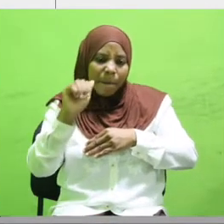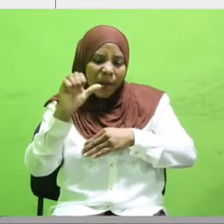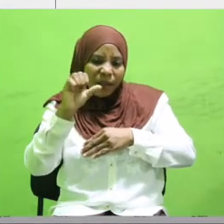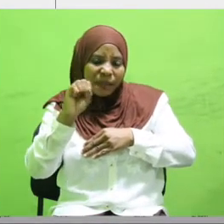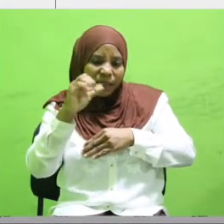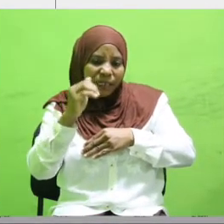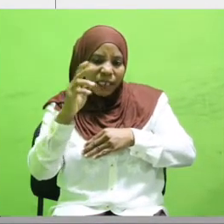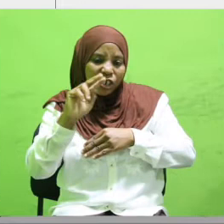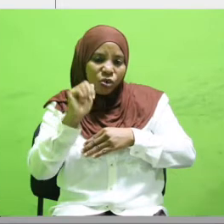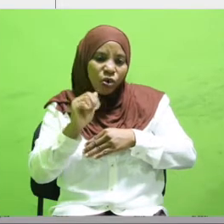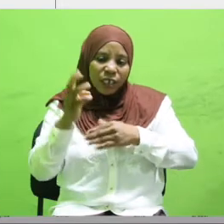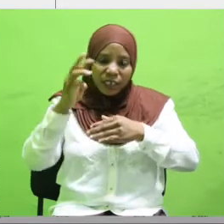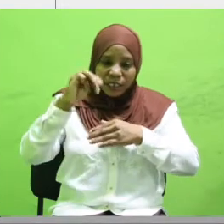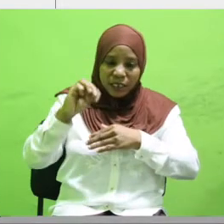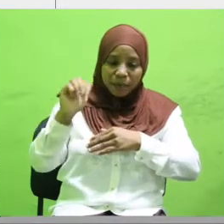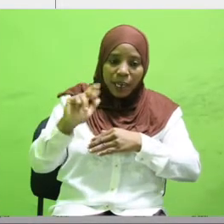Basidiomycota.